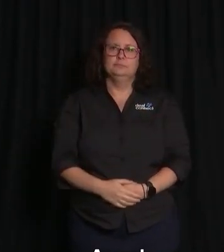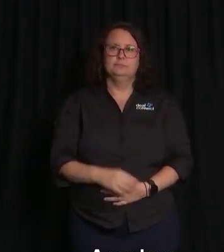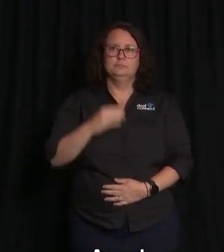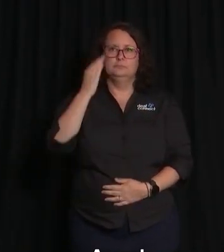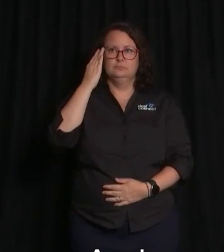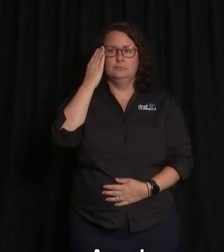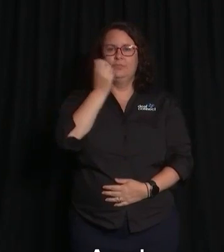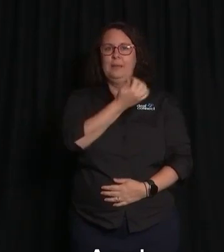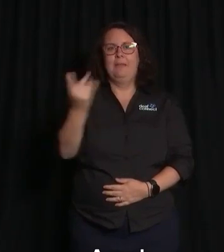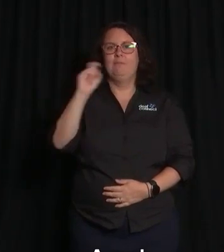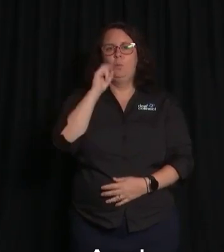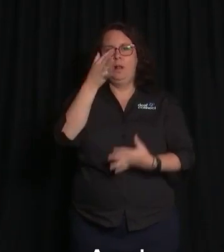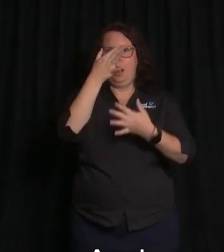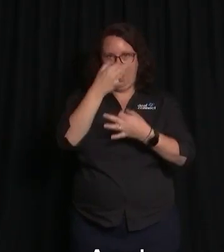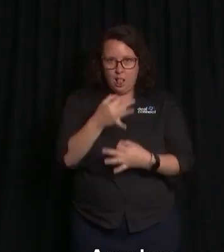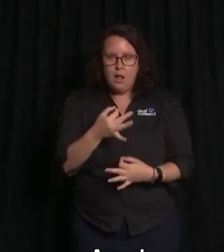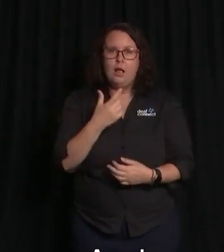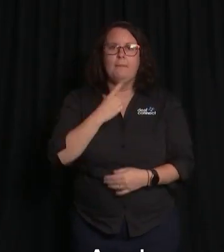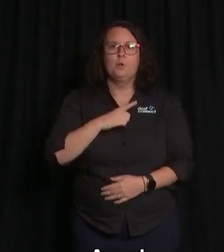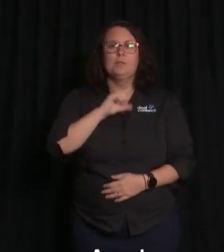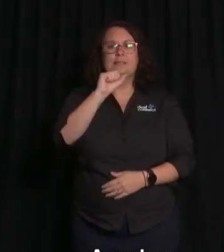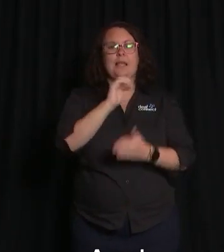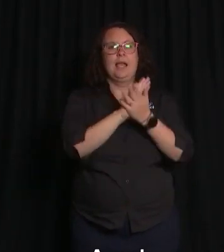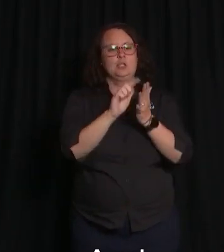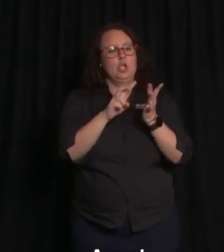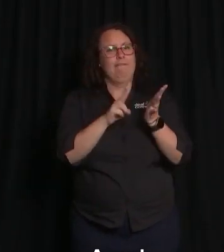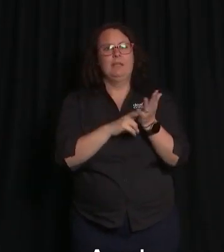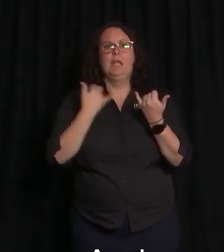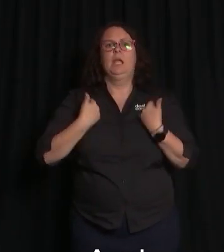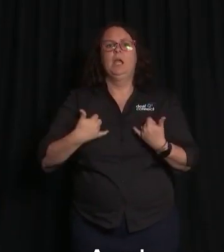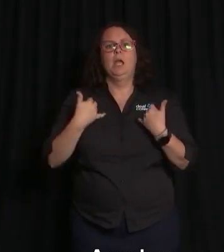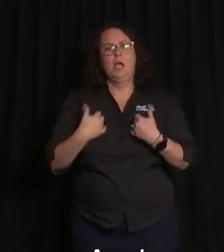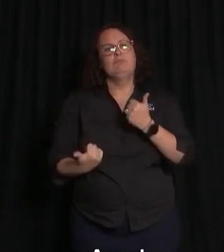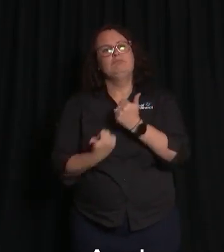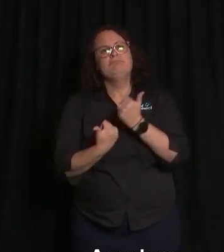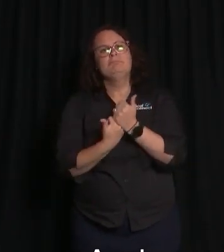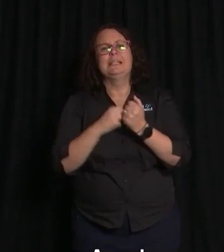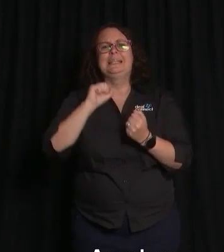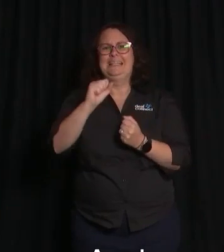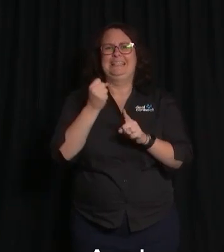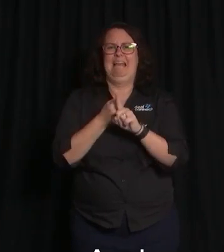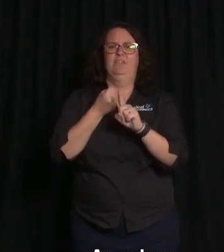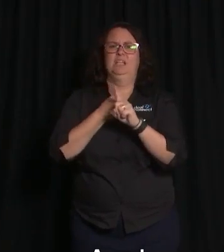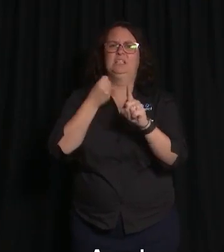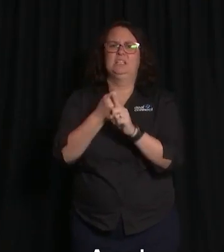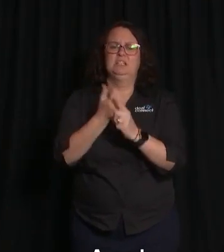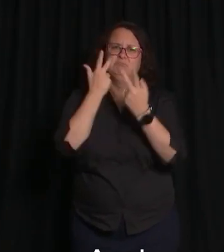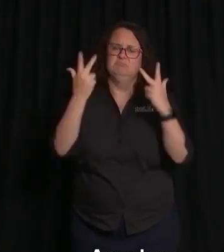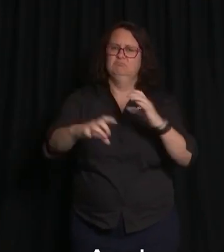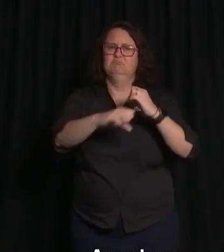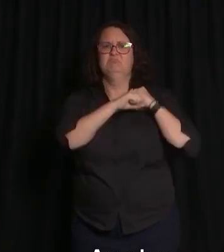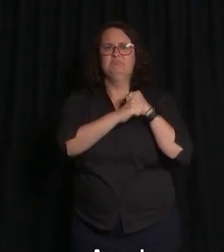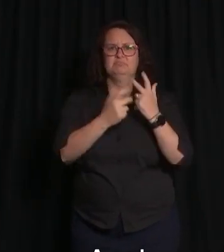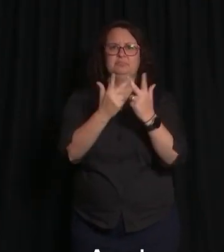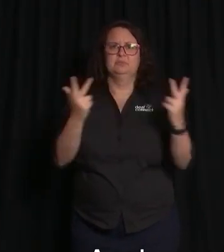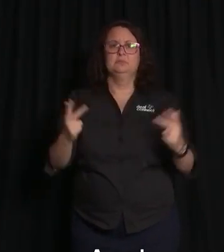in this room, the extremities of his illness has underscored the boldness of his advocacy. In the time since Edwin became